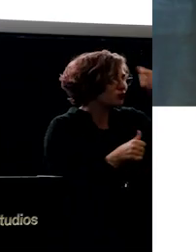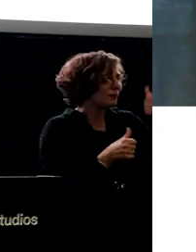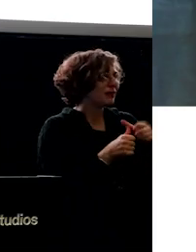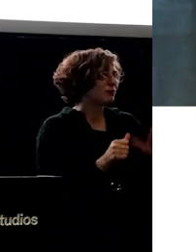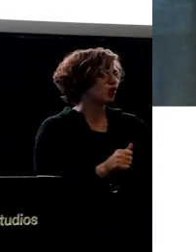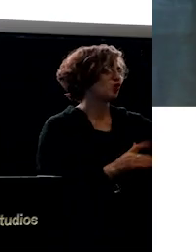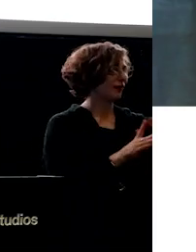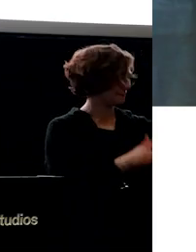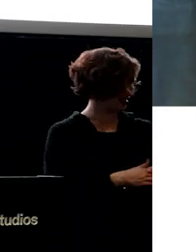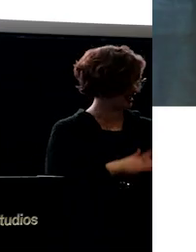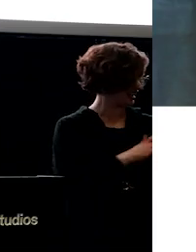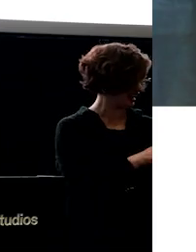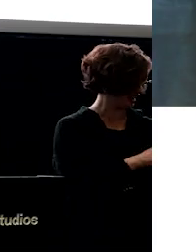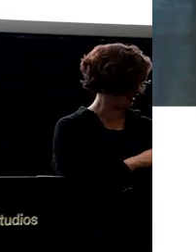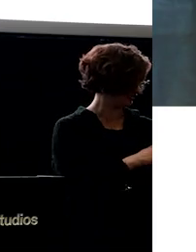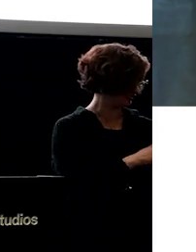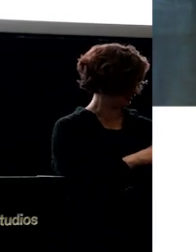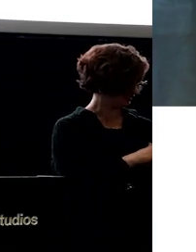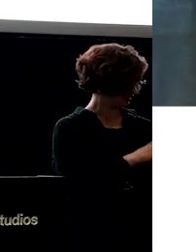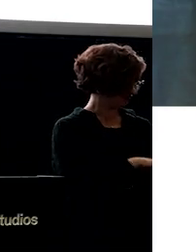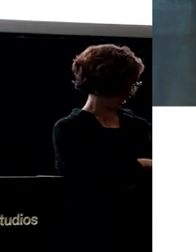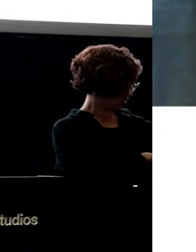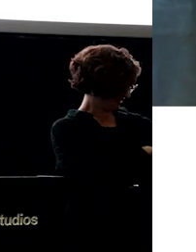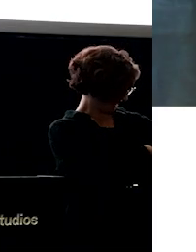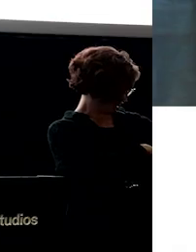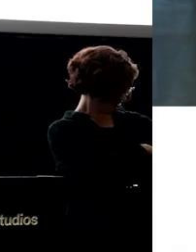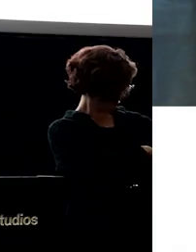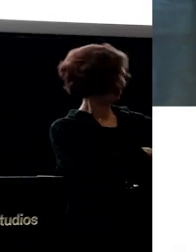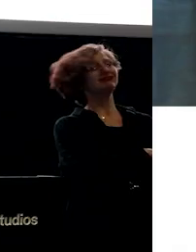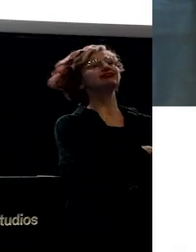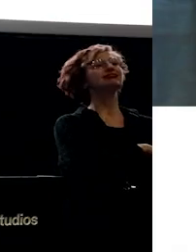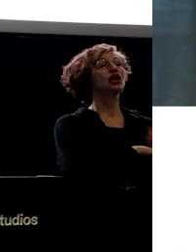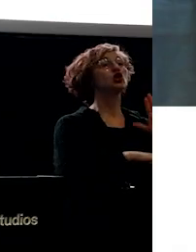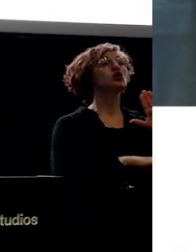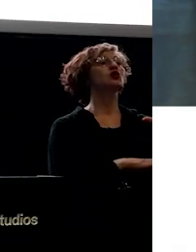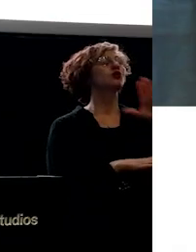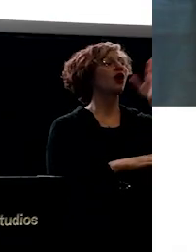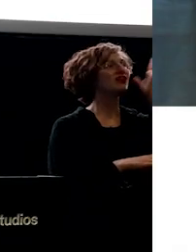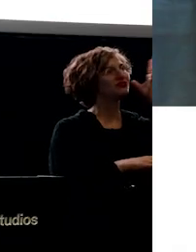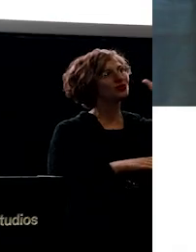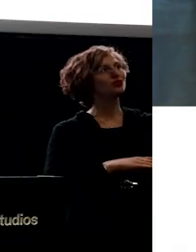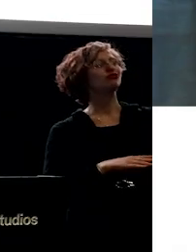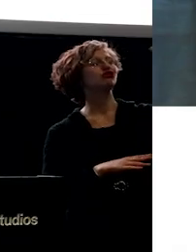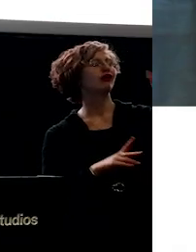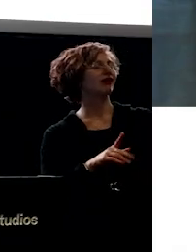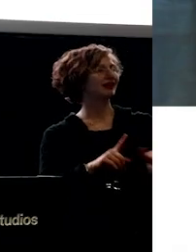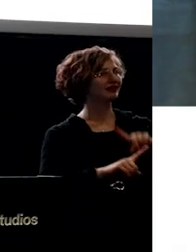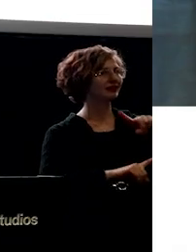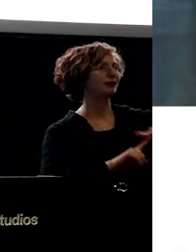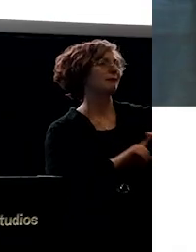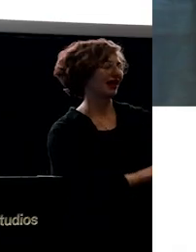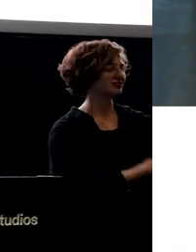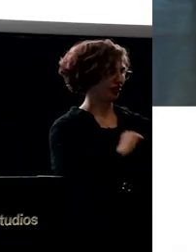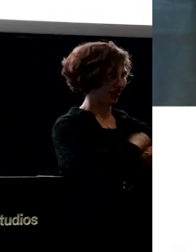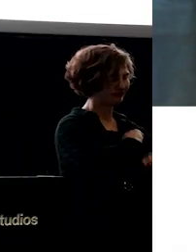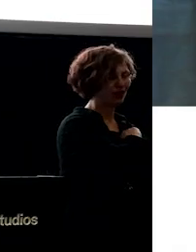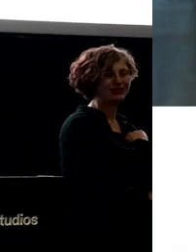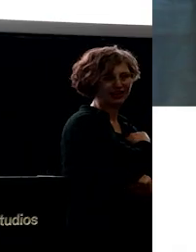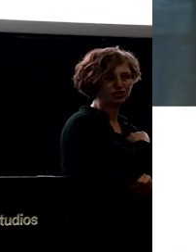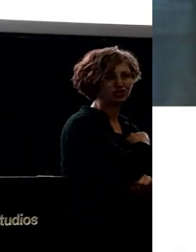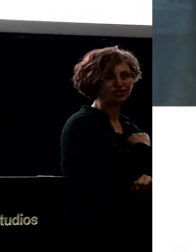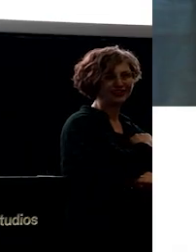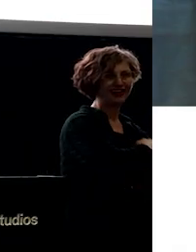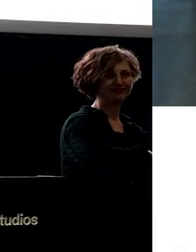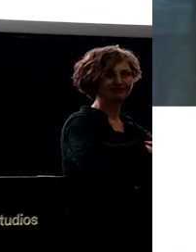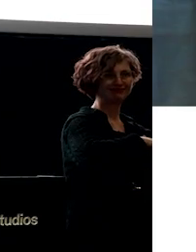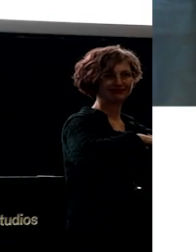The future you're building on only exists because of the foundation you worked so hard to lay. You get rewarded in public for